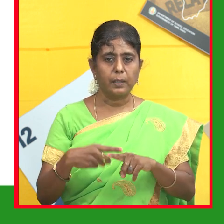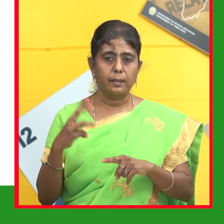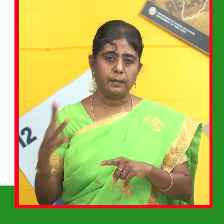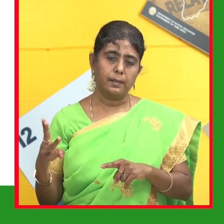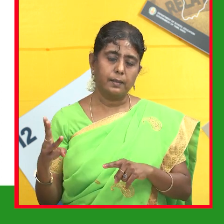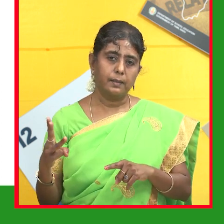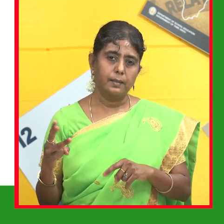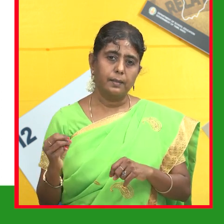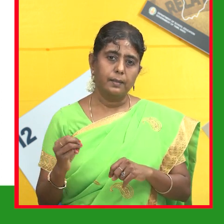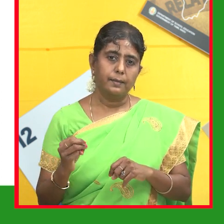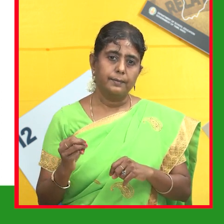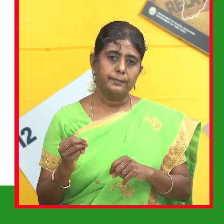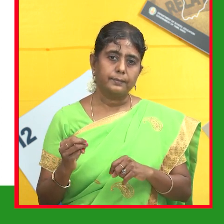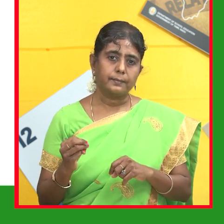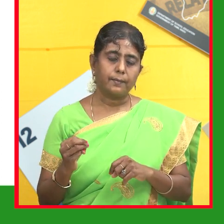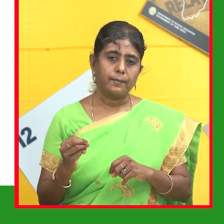into 3.